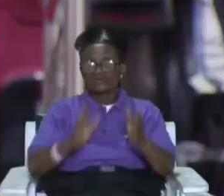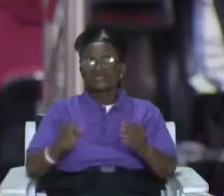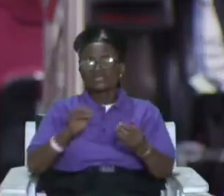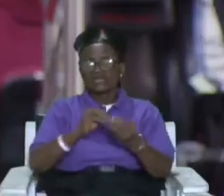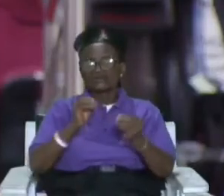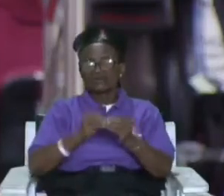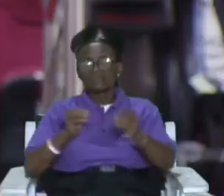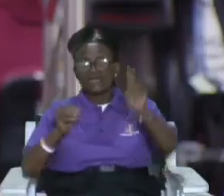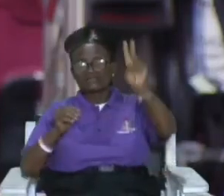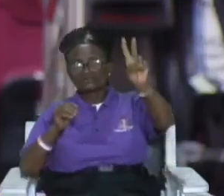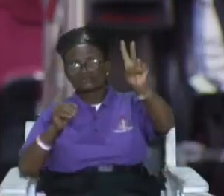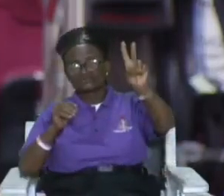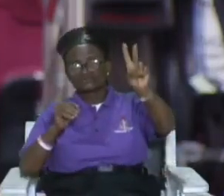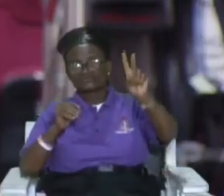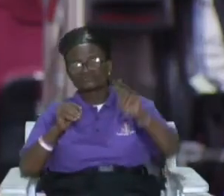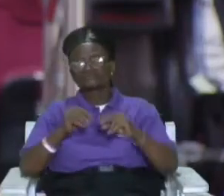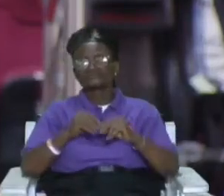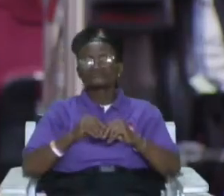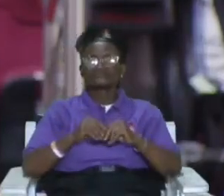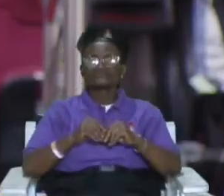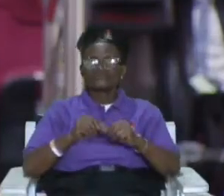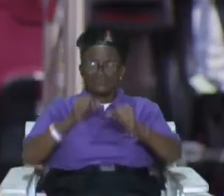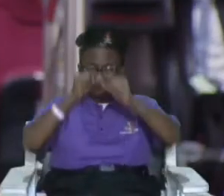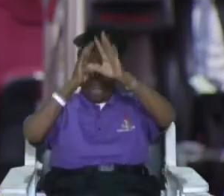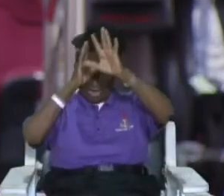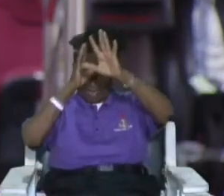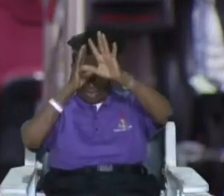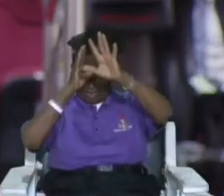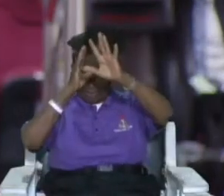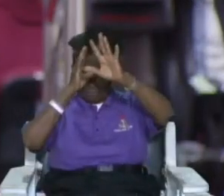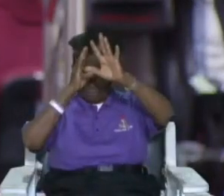Prayer number two. Father,